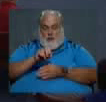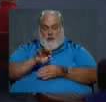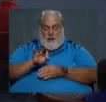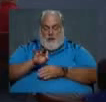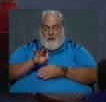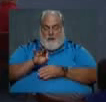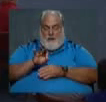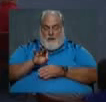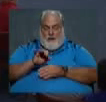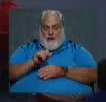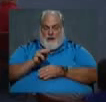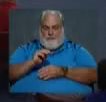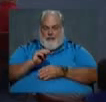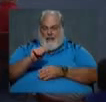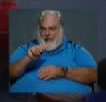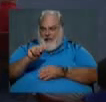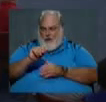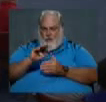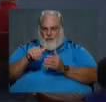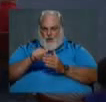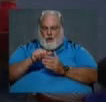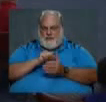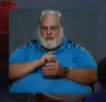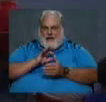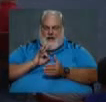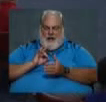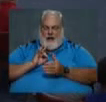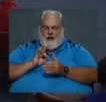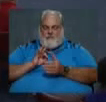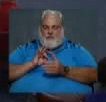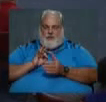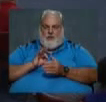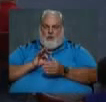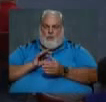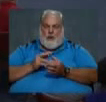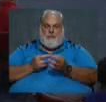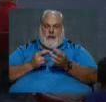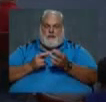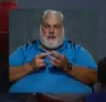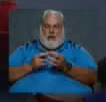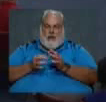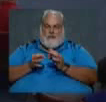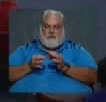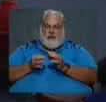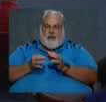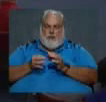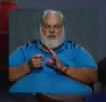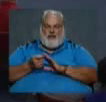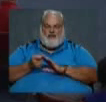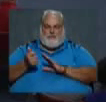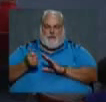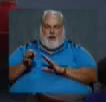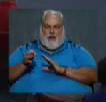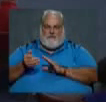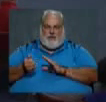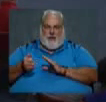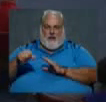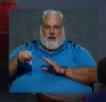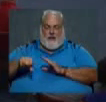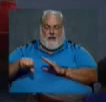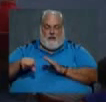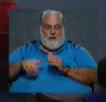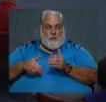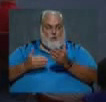of item A with all staff recommendations and comments, except that of denial. Okay. You heard the motion